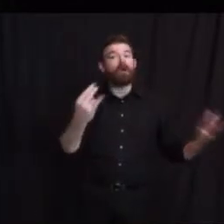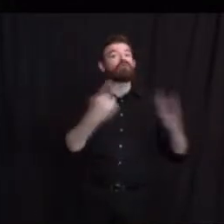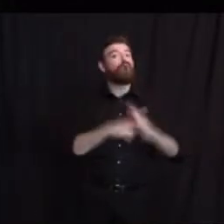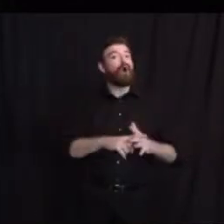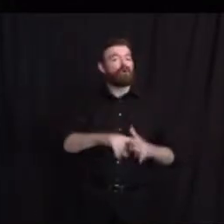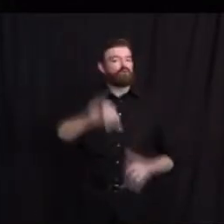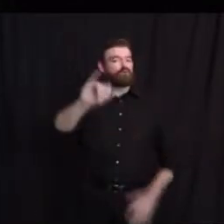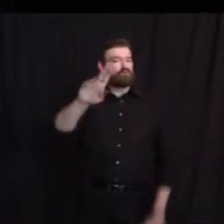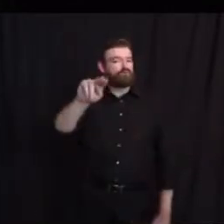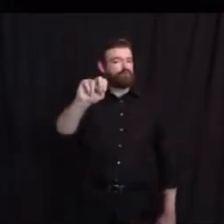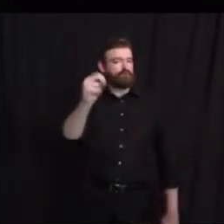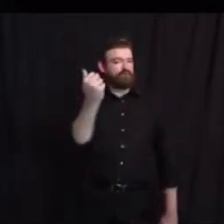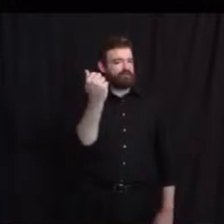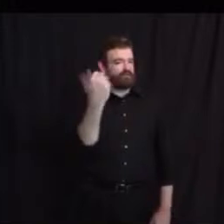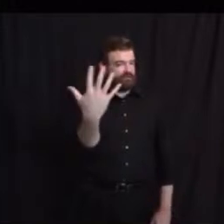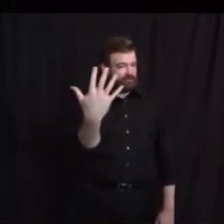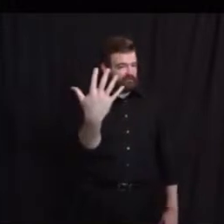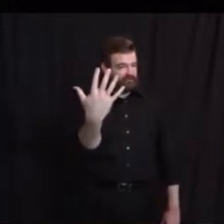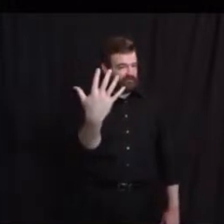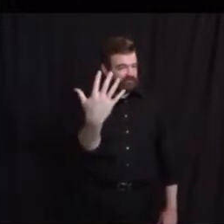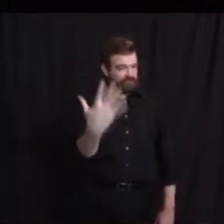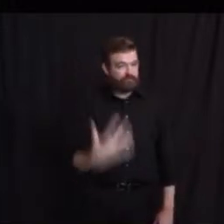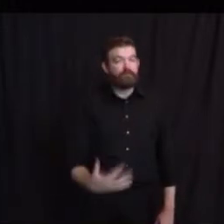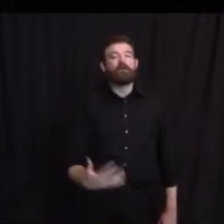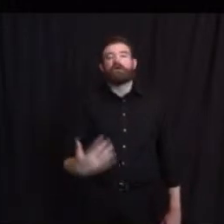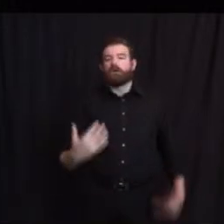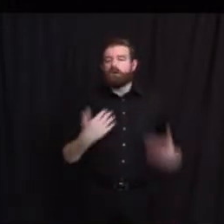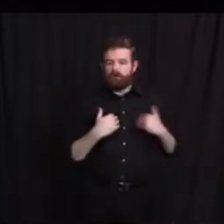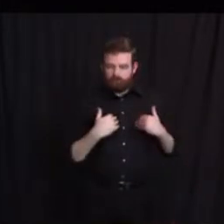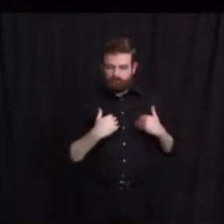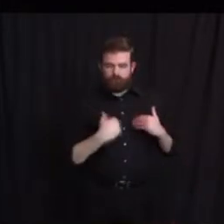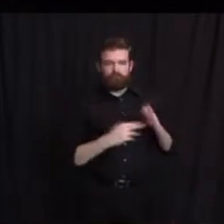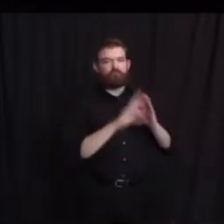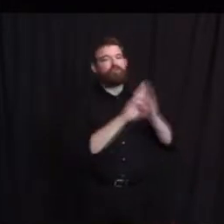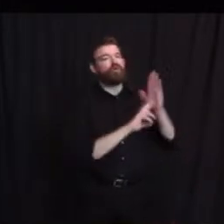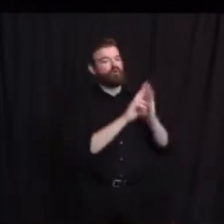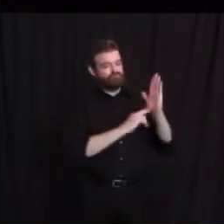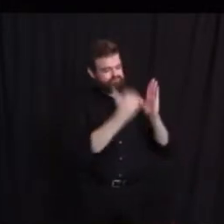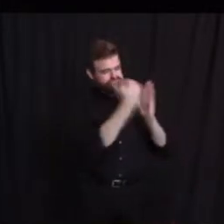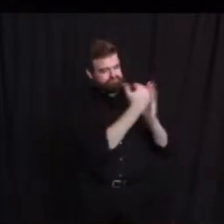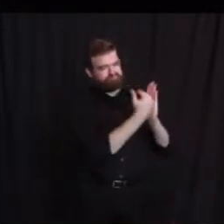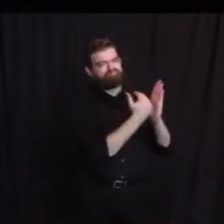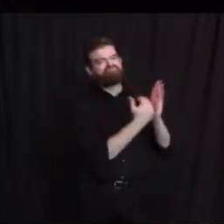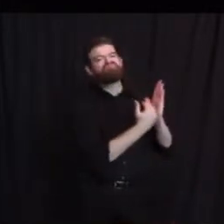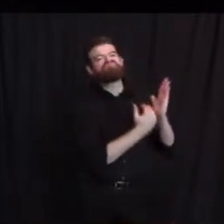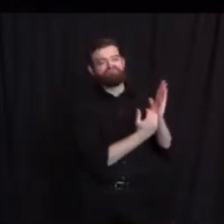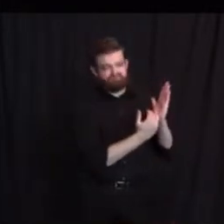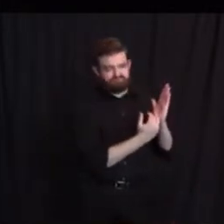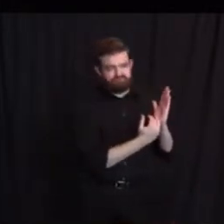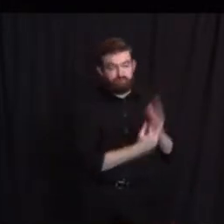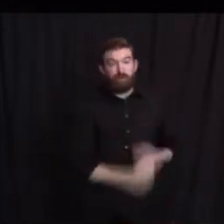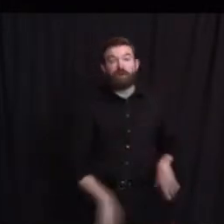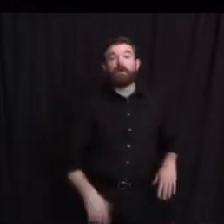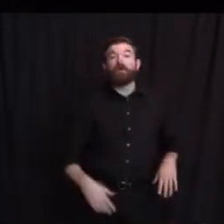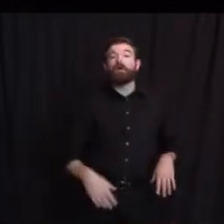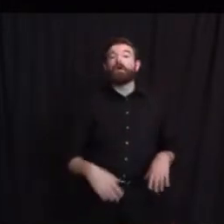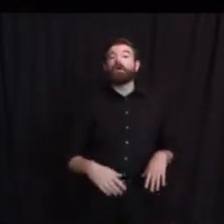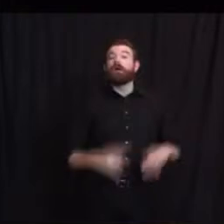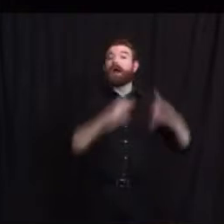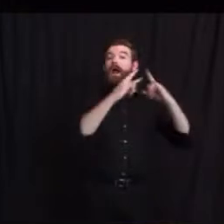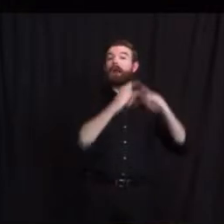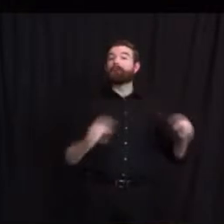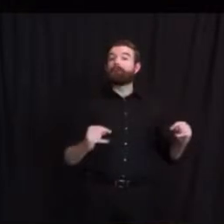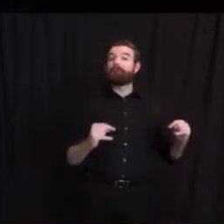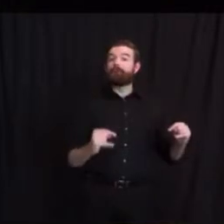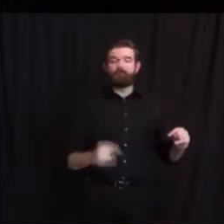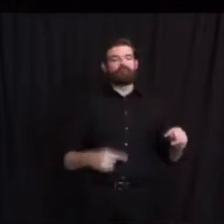And summer youth day camps will be permitted to open beginning July 6th under standards established by the New Jersey Department of Health.